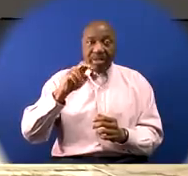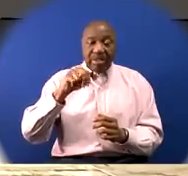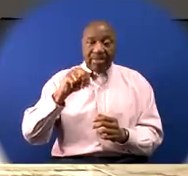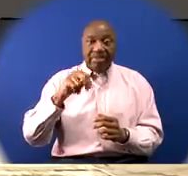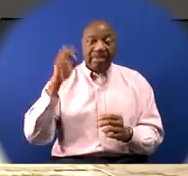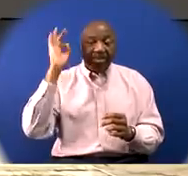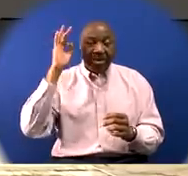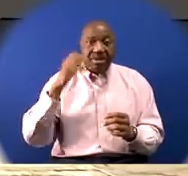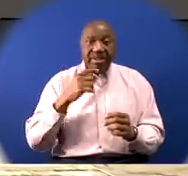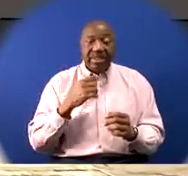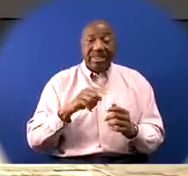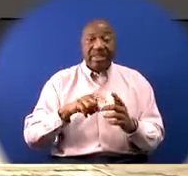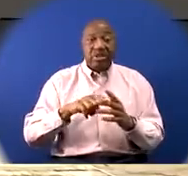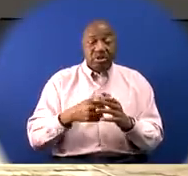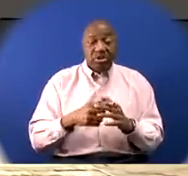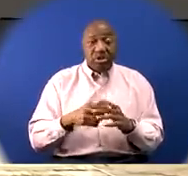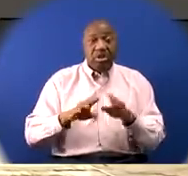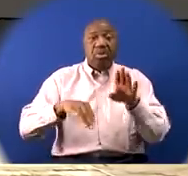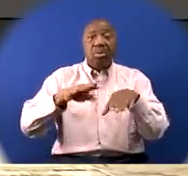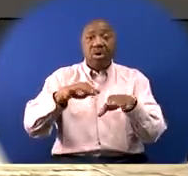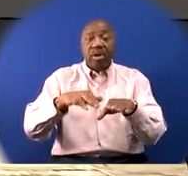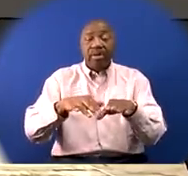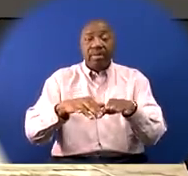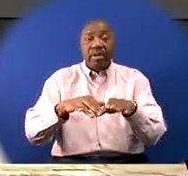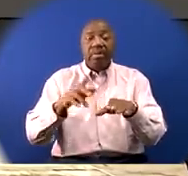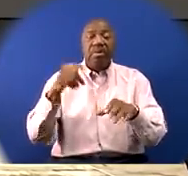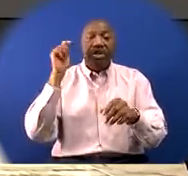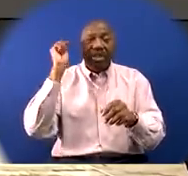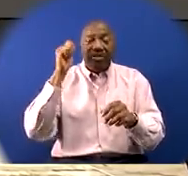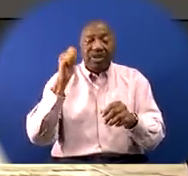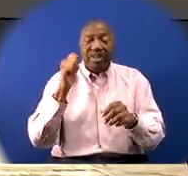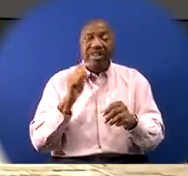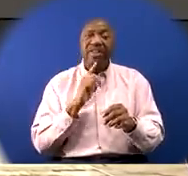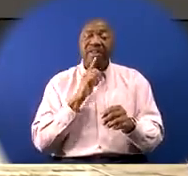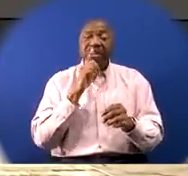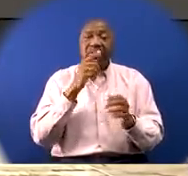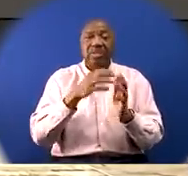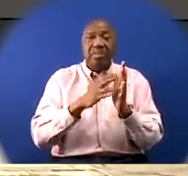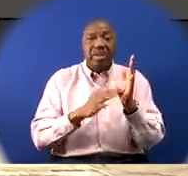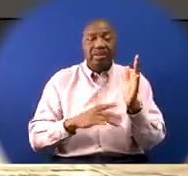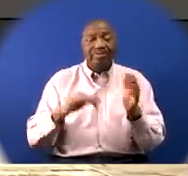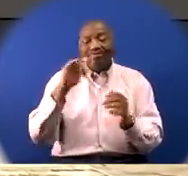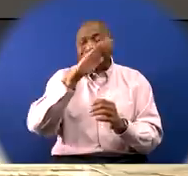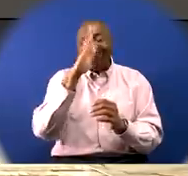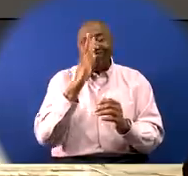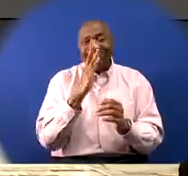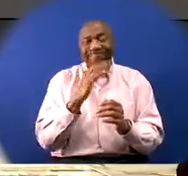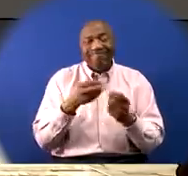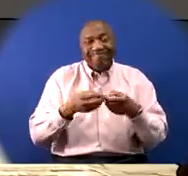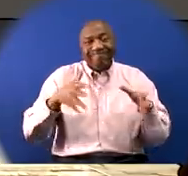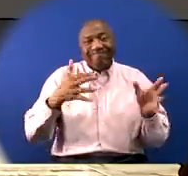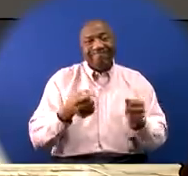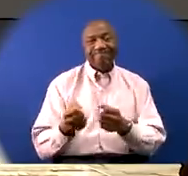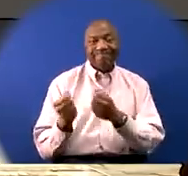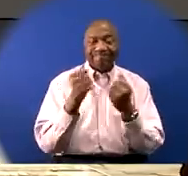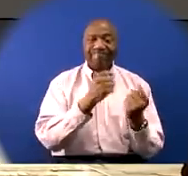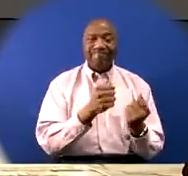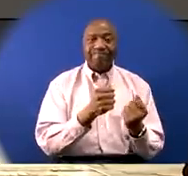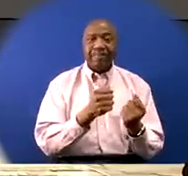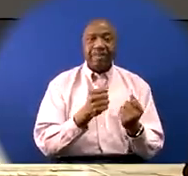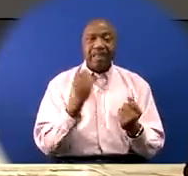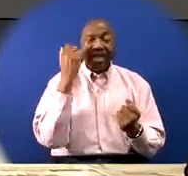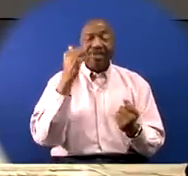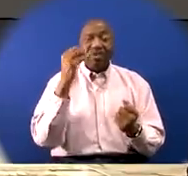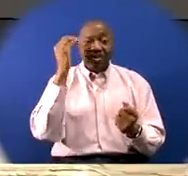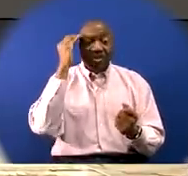start walking toward us. And we will testify to the reality that the blood will never lose its power. If you